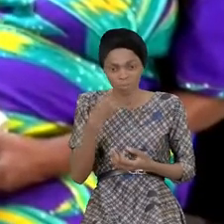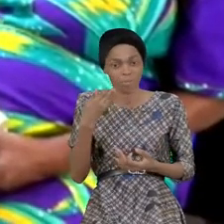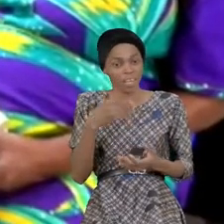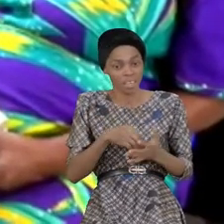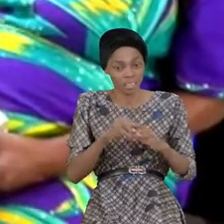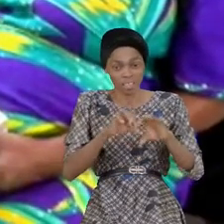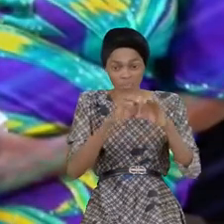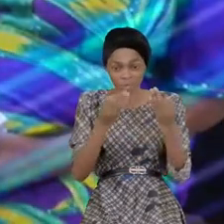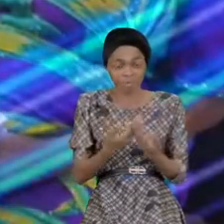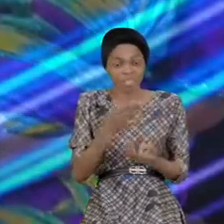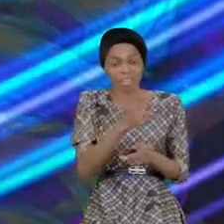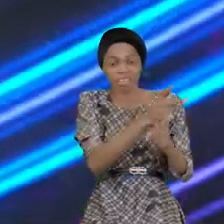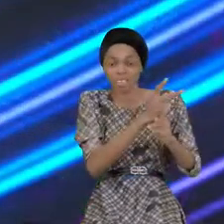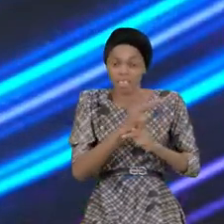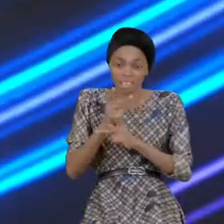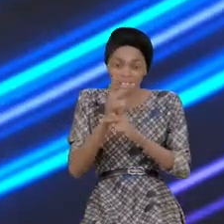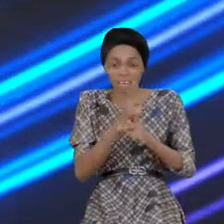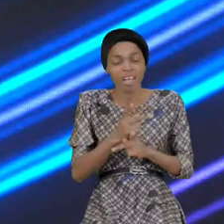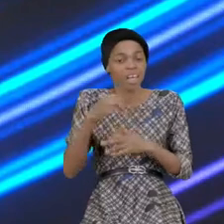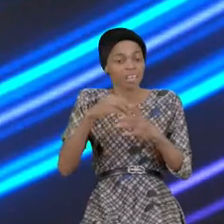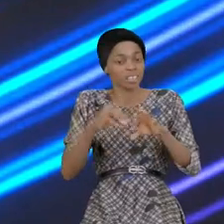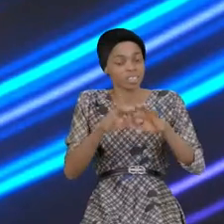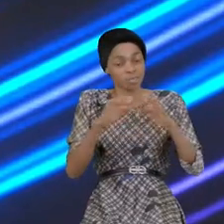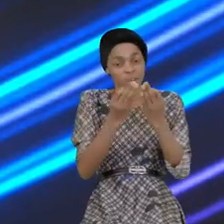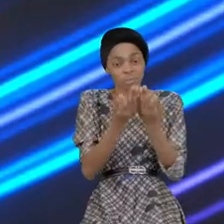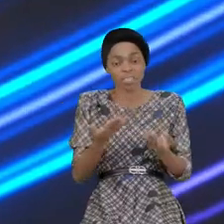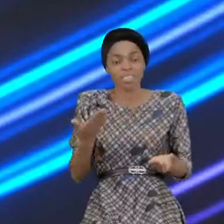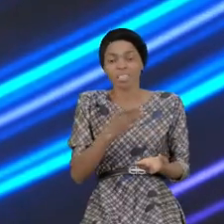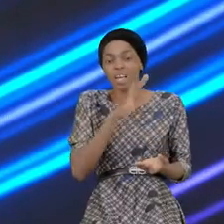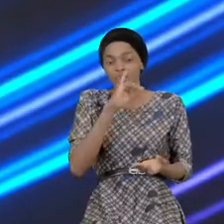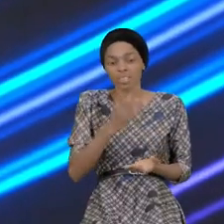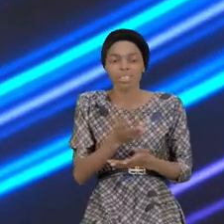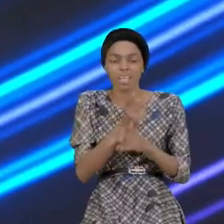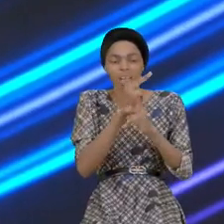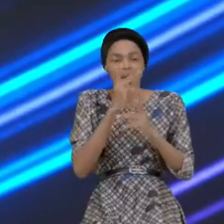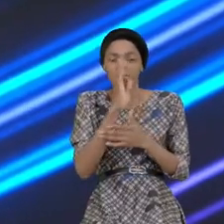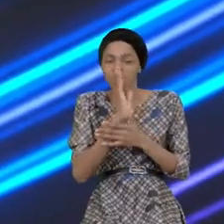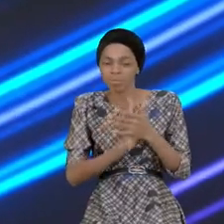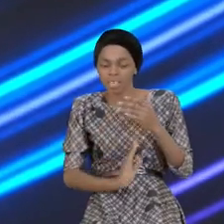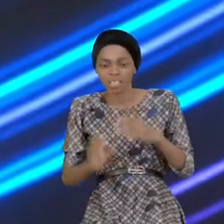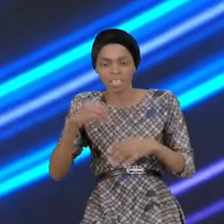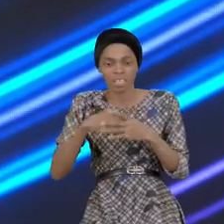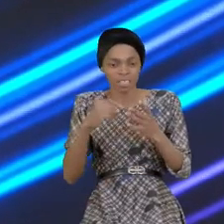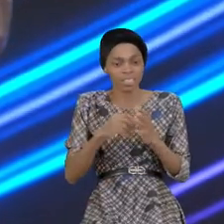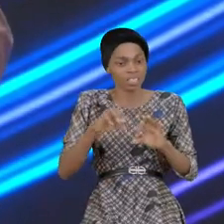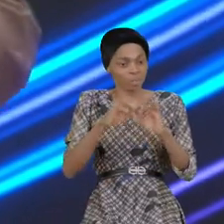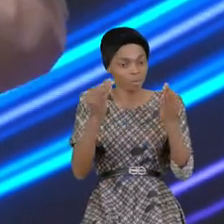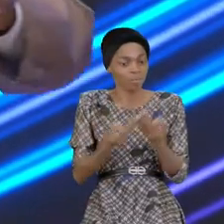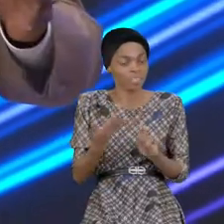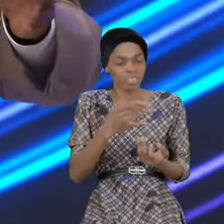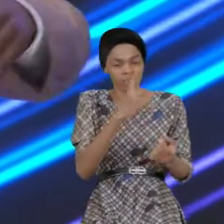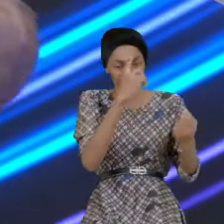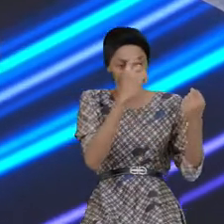kindness. In this family, there is meekness. In this family, there is faith. In this family,